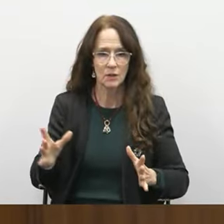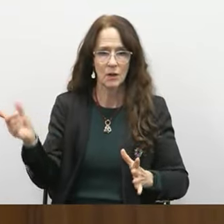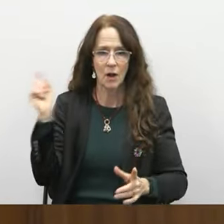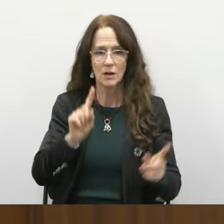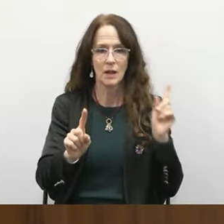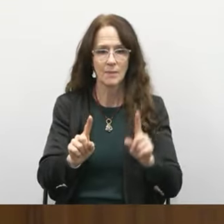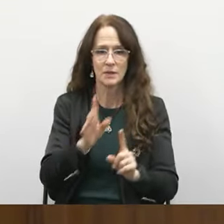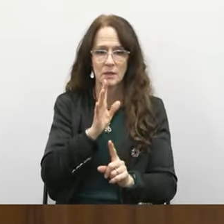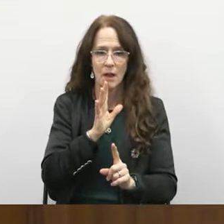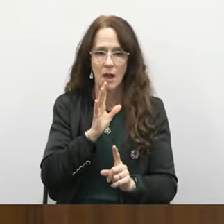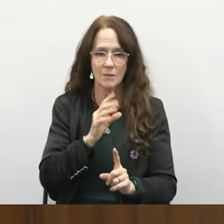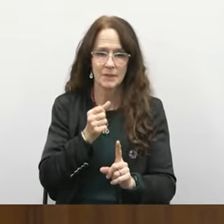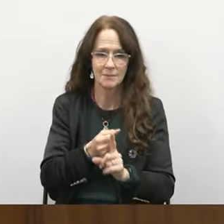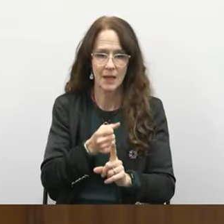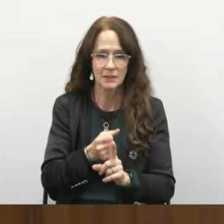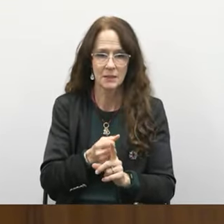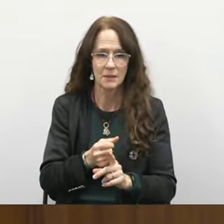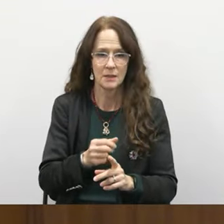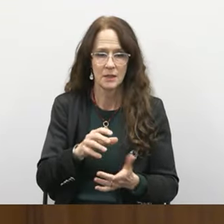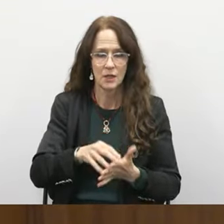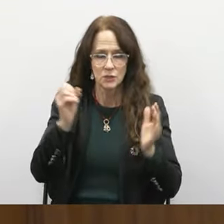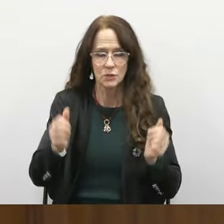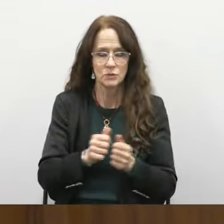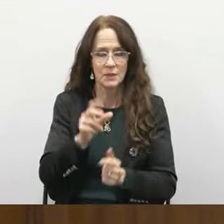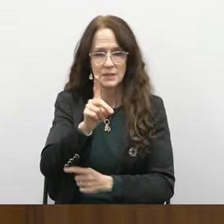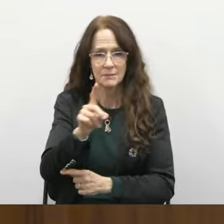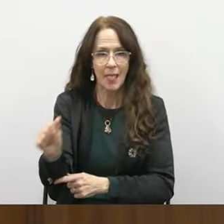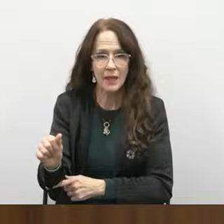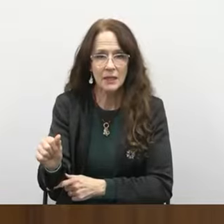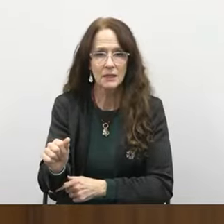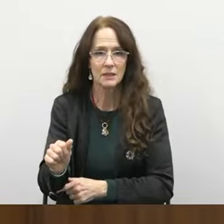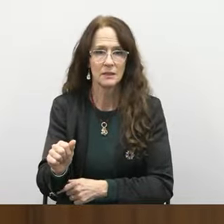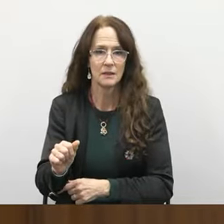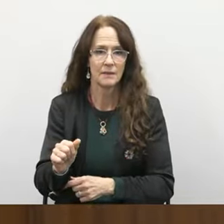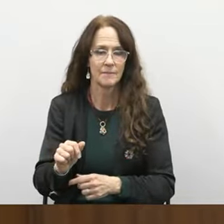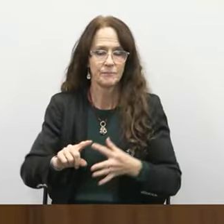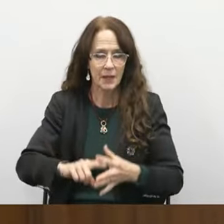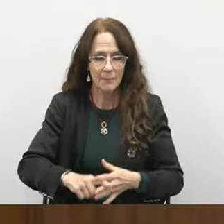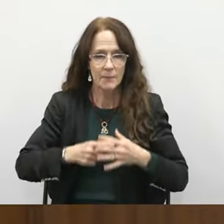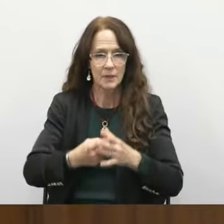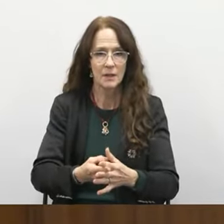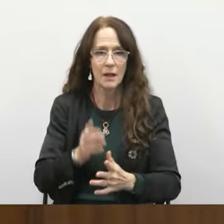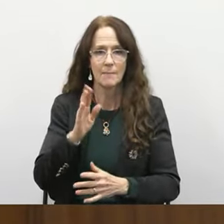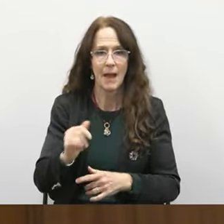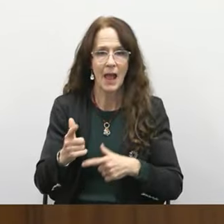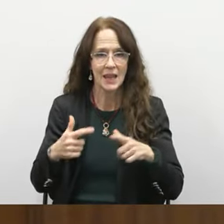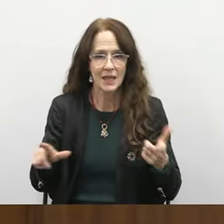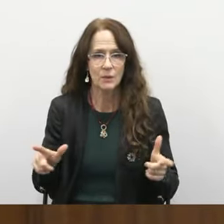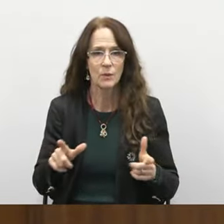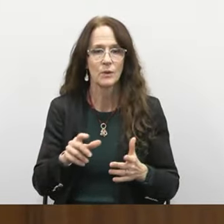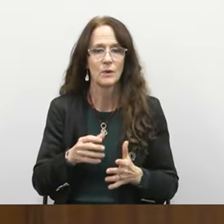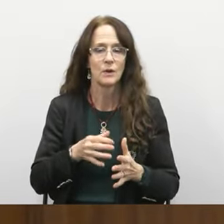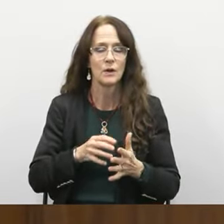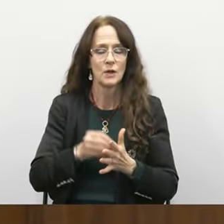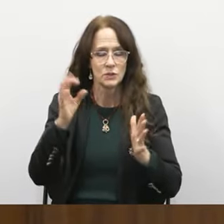of being impacted are students with disabilities, our emerging bilinguals, our students in our foster